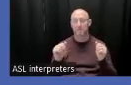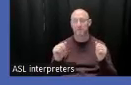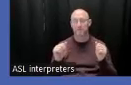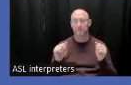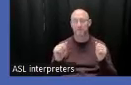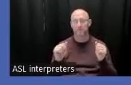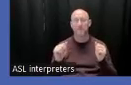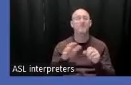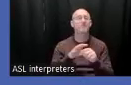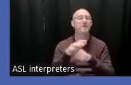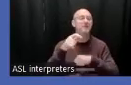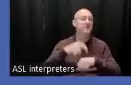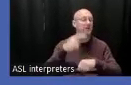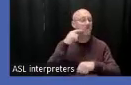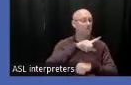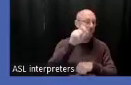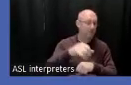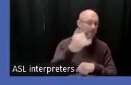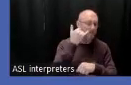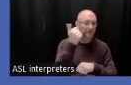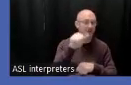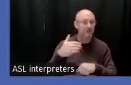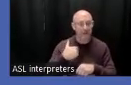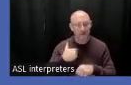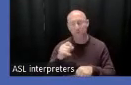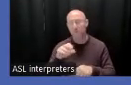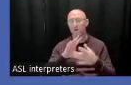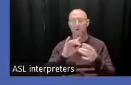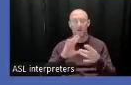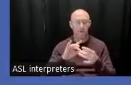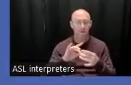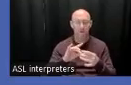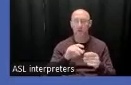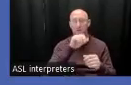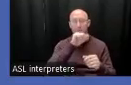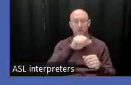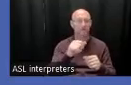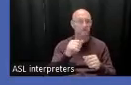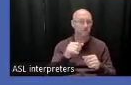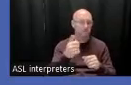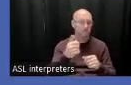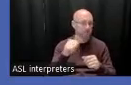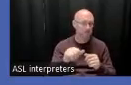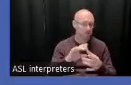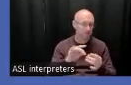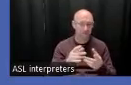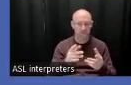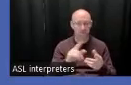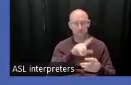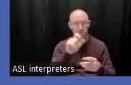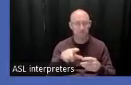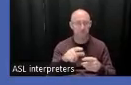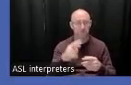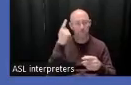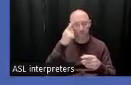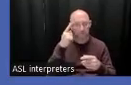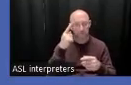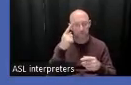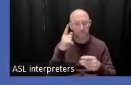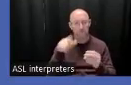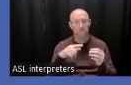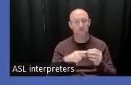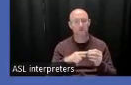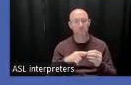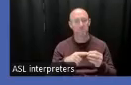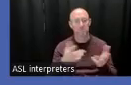There's plenty of time for questions if anyone has some, or comments. I'd love to hear if anyone has comments or thoughts about